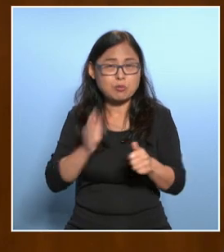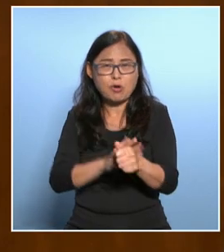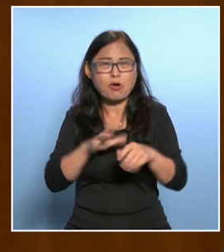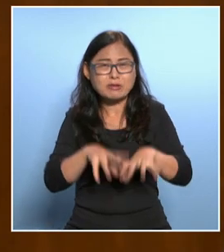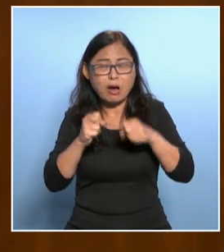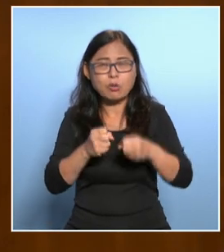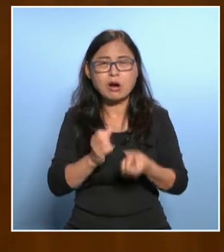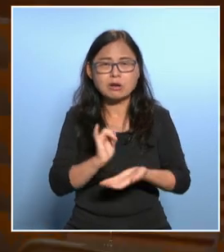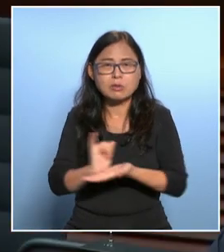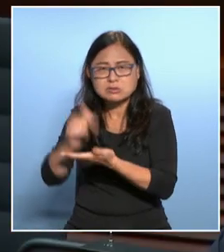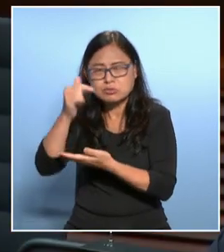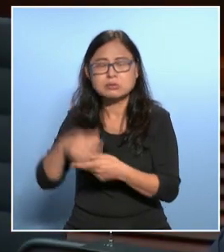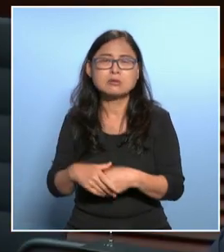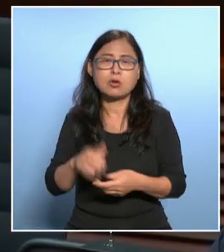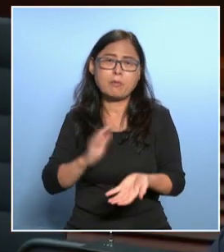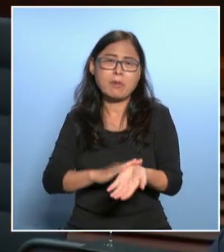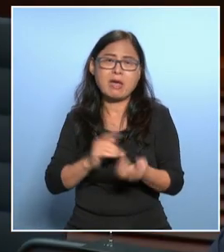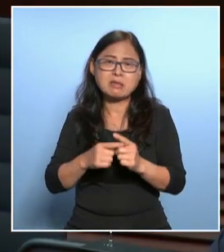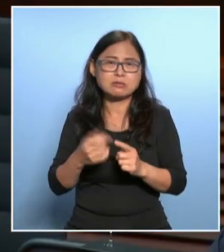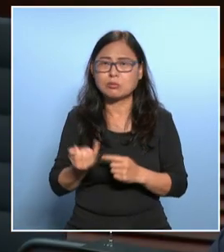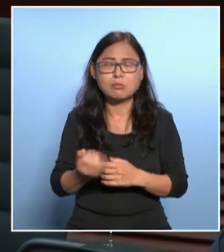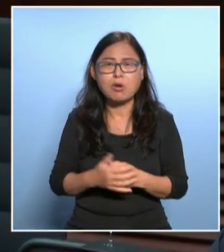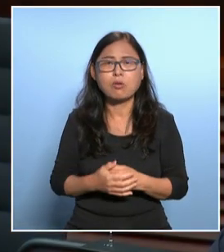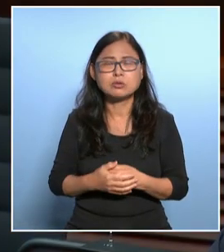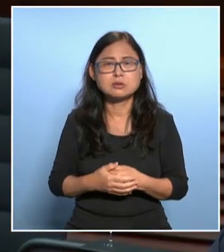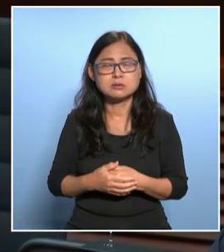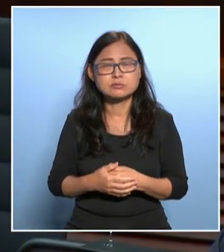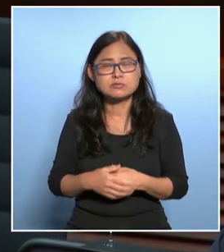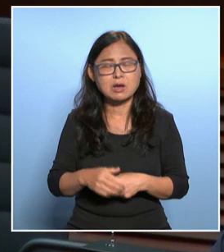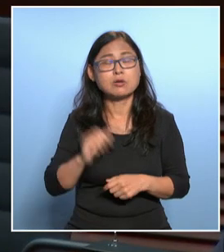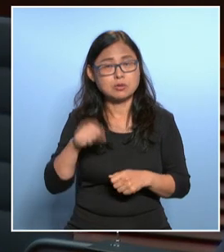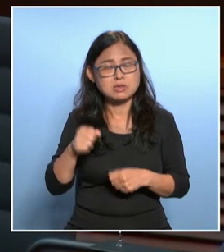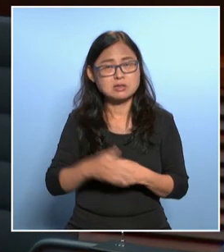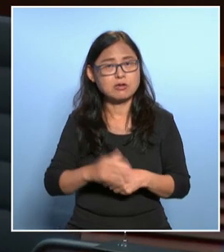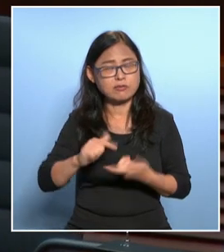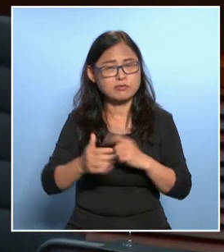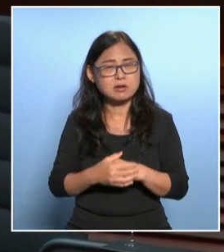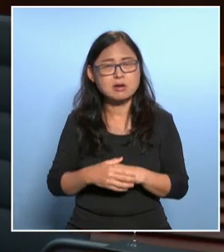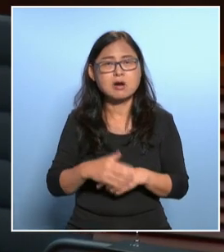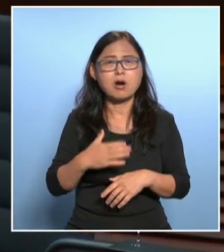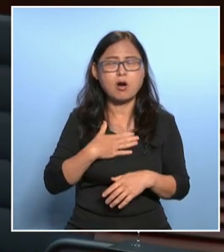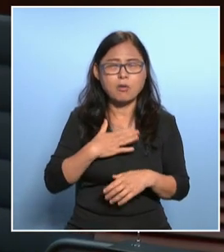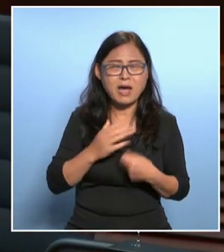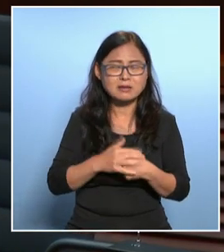That may not be good for the HA and for the patients as well. Chair, I agree with you.